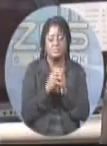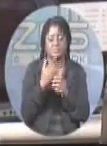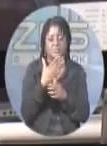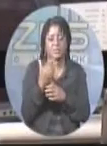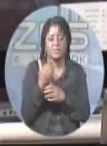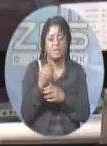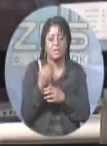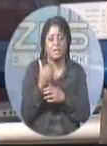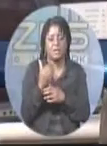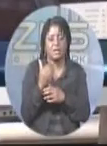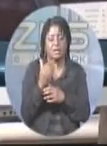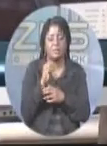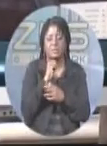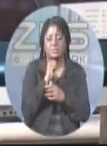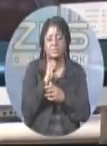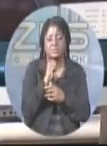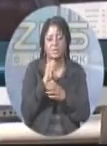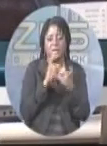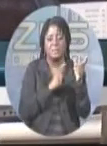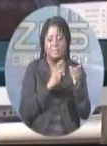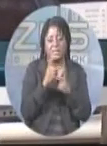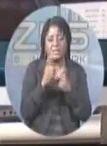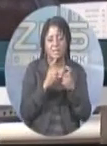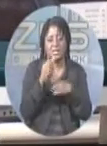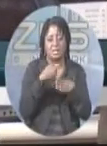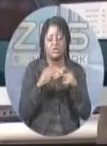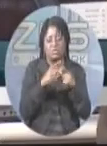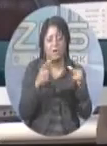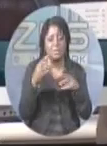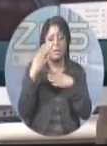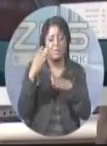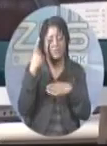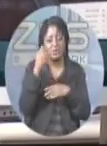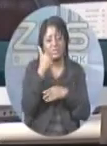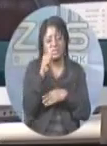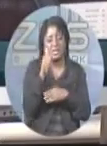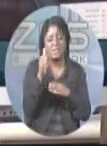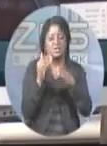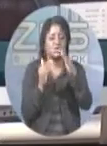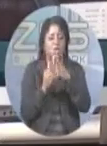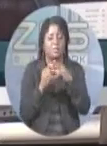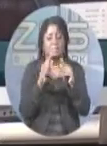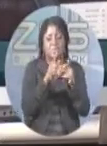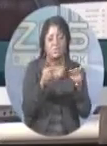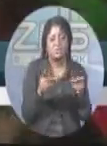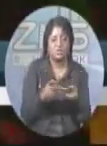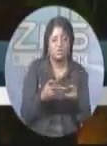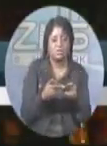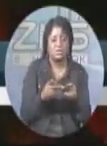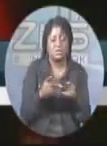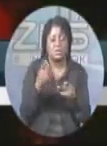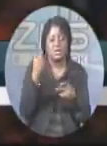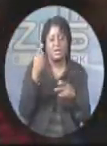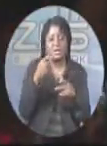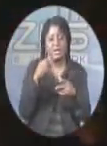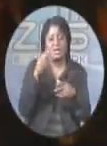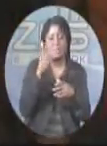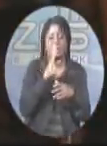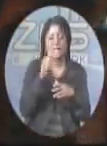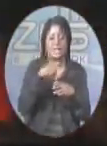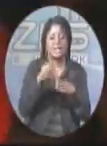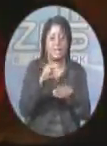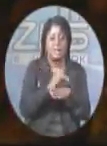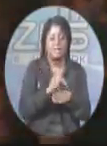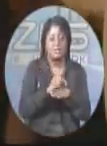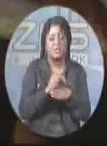Bahama for the top 10 positions for the Music Masters Final, which will be in Nassau the following week. April 28th